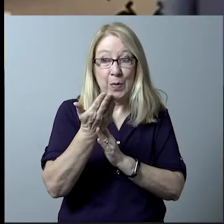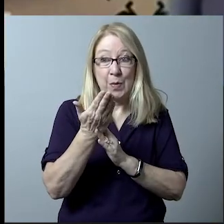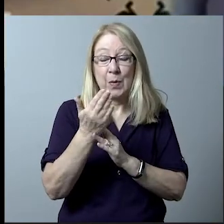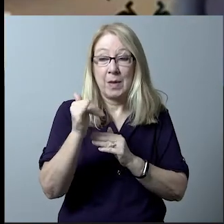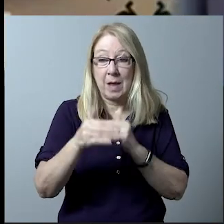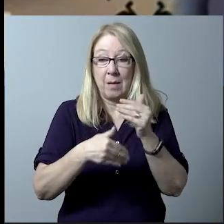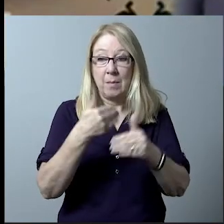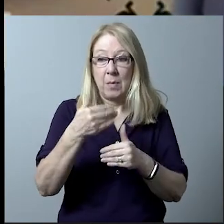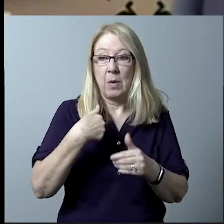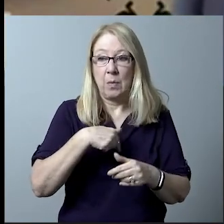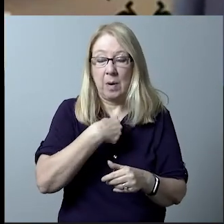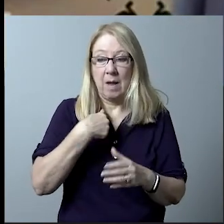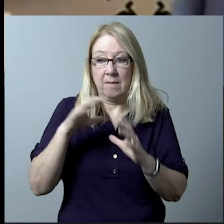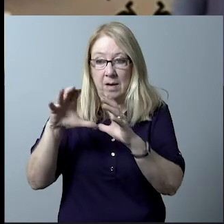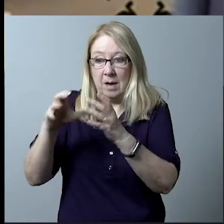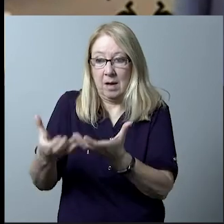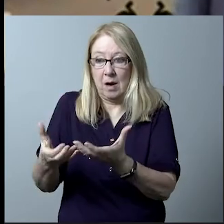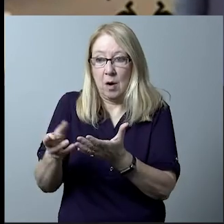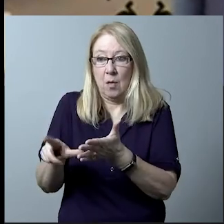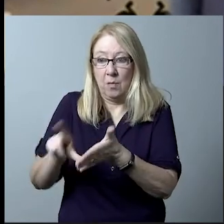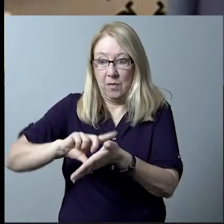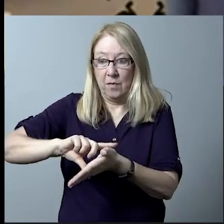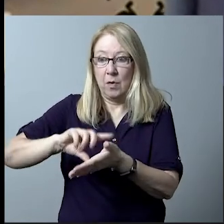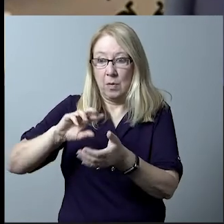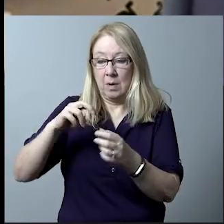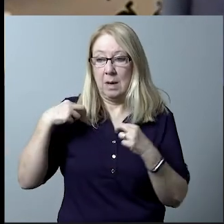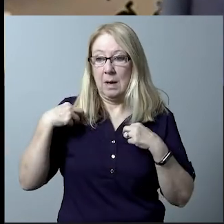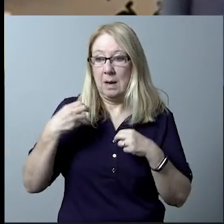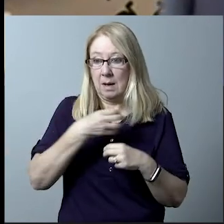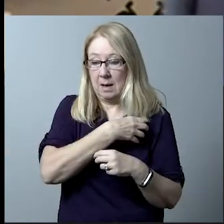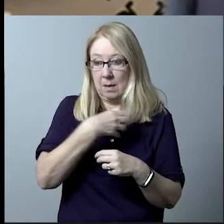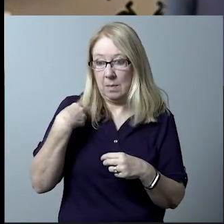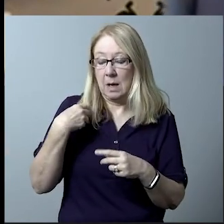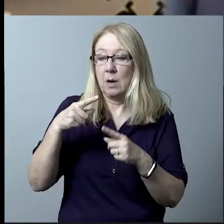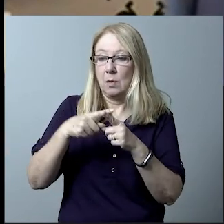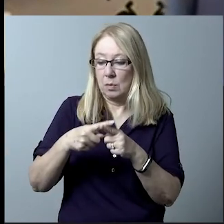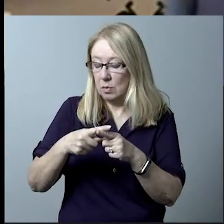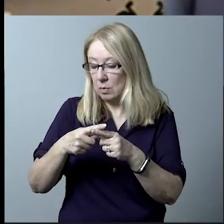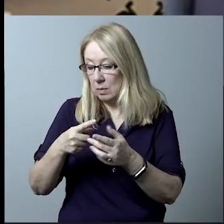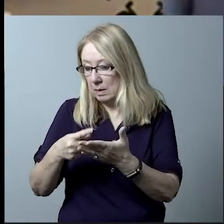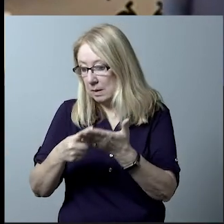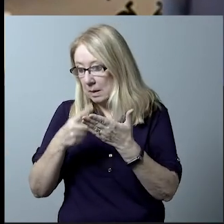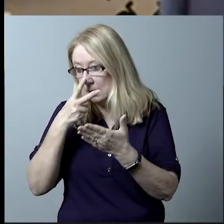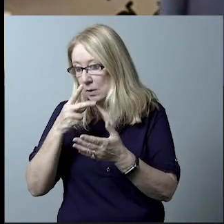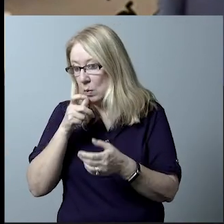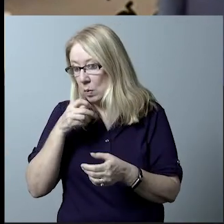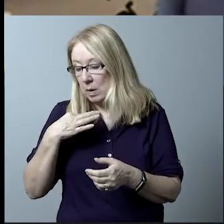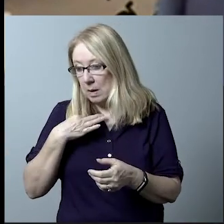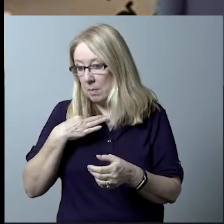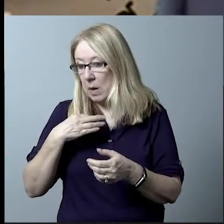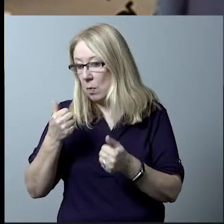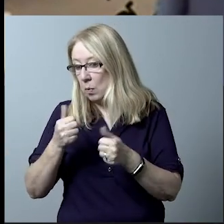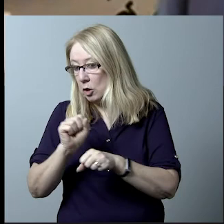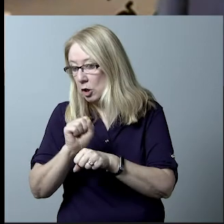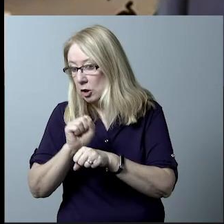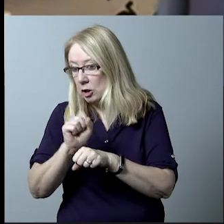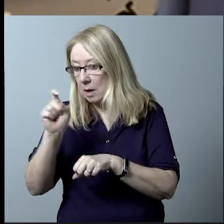when we went through this process, we created a position review committee through which the positions were coming, and you're going to